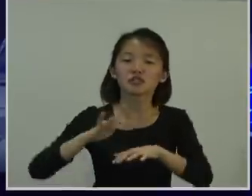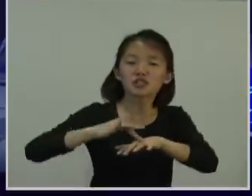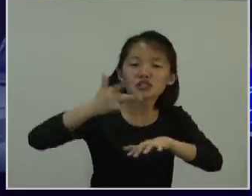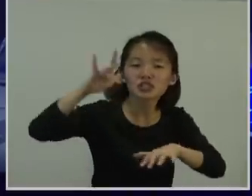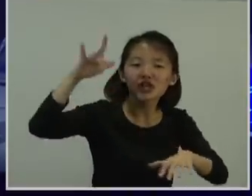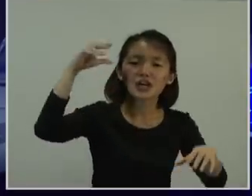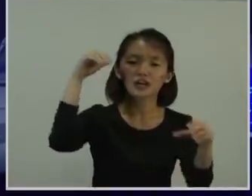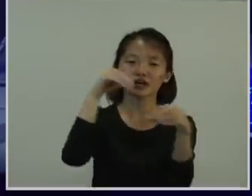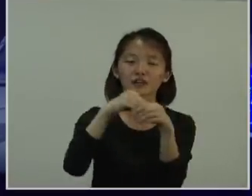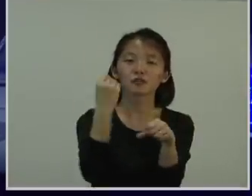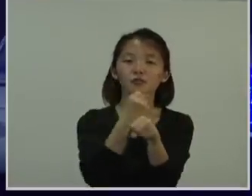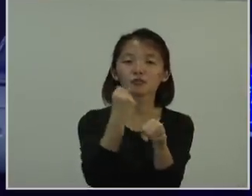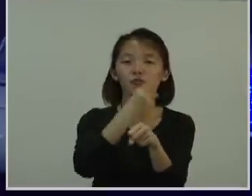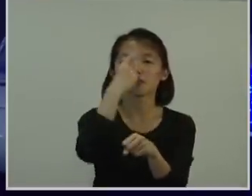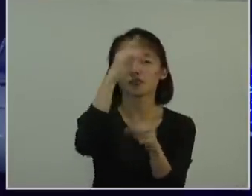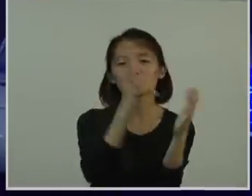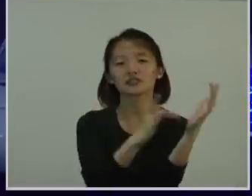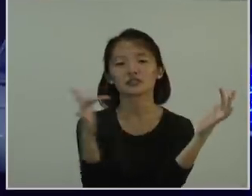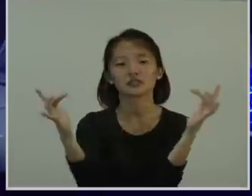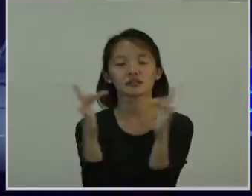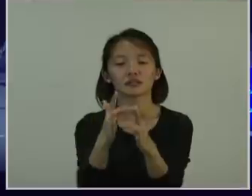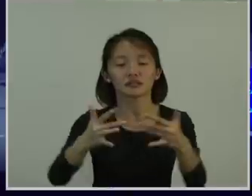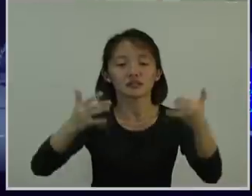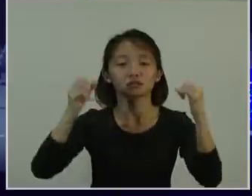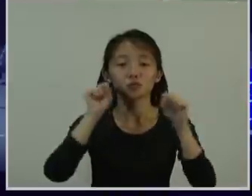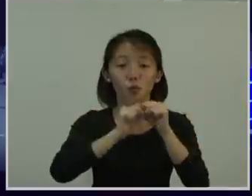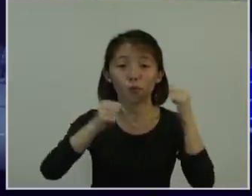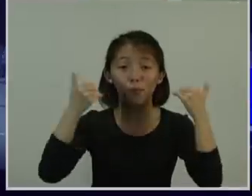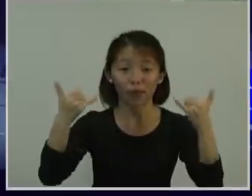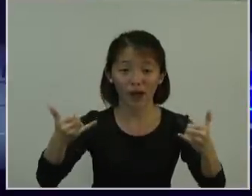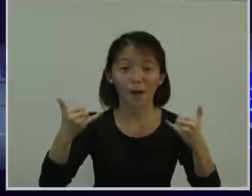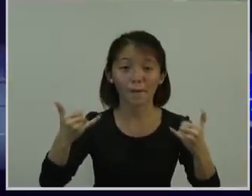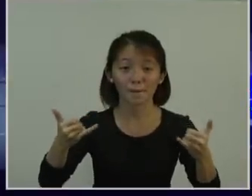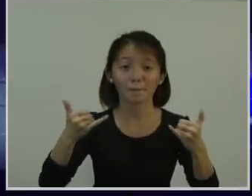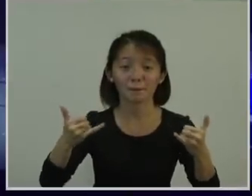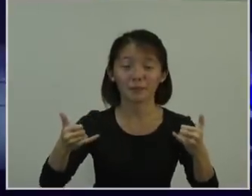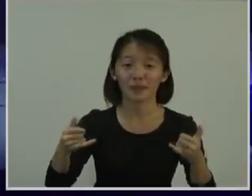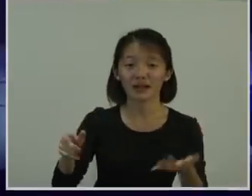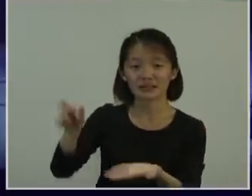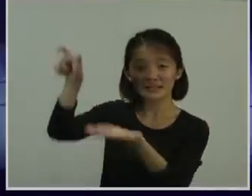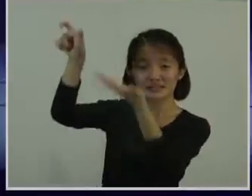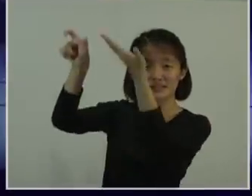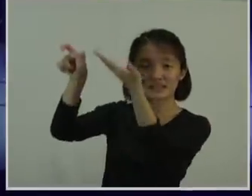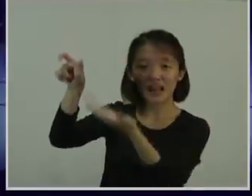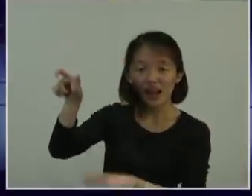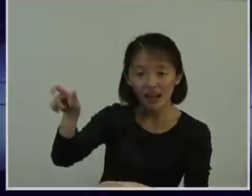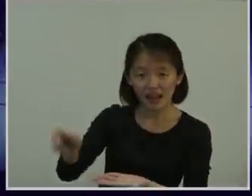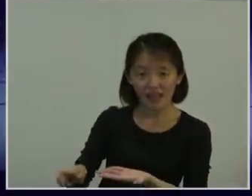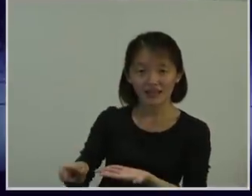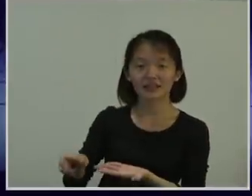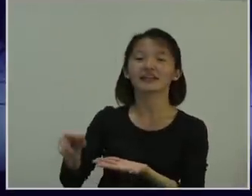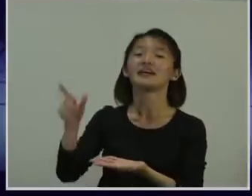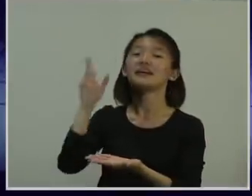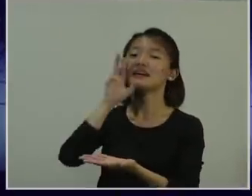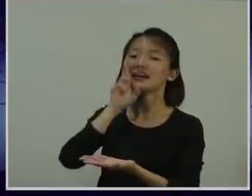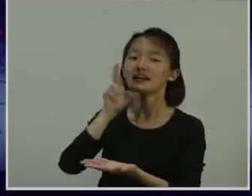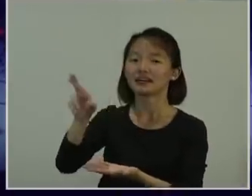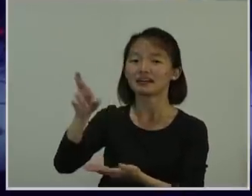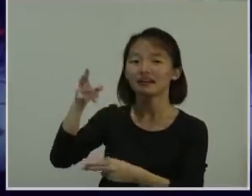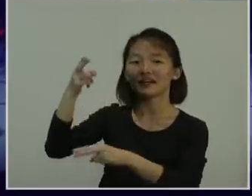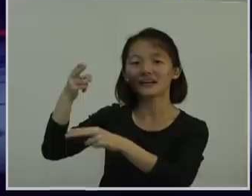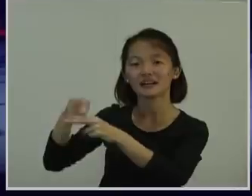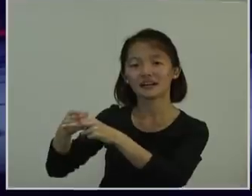So ladies and gentlemen, this incredible lady, her name is none